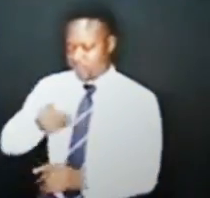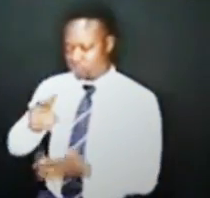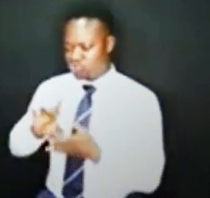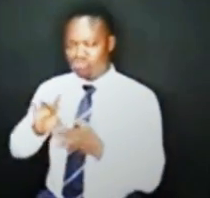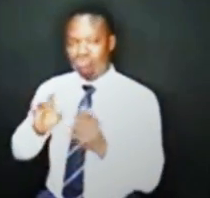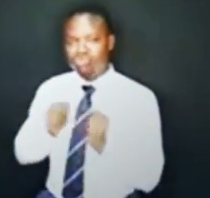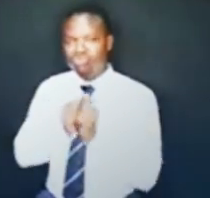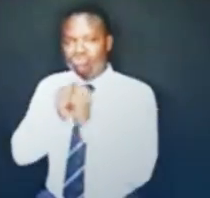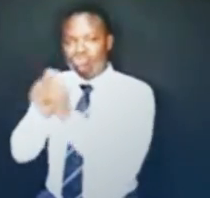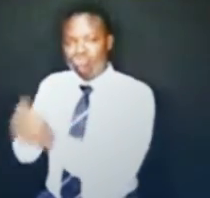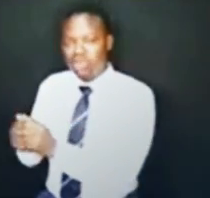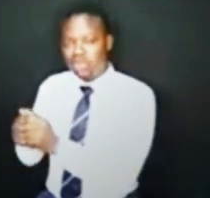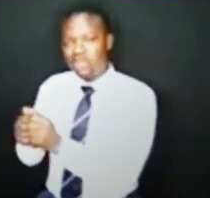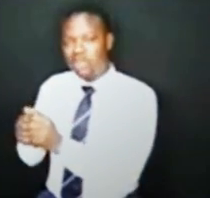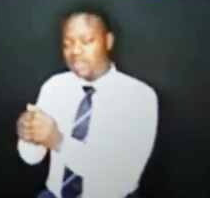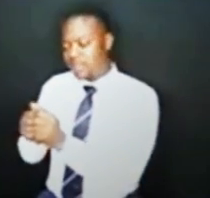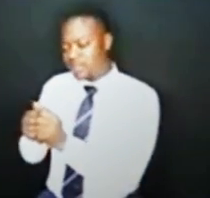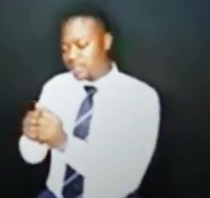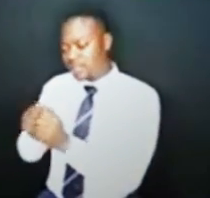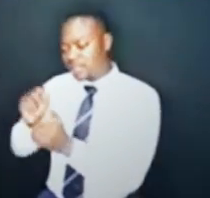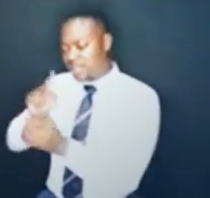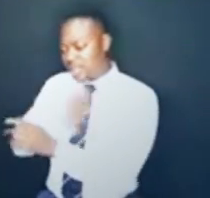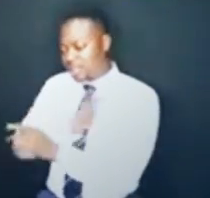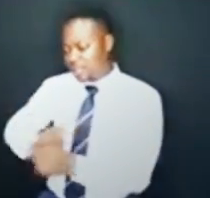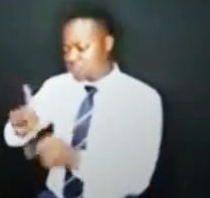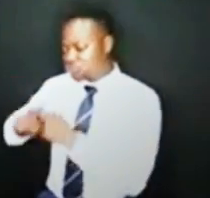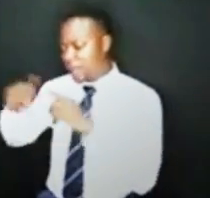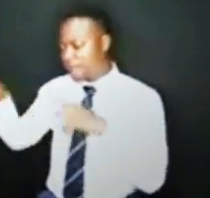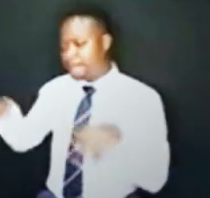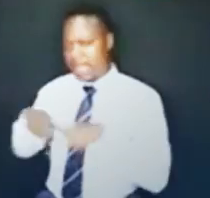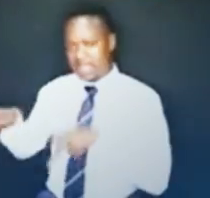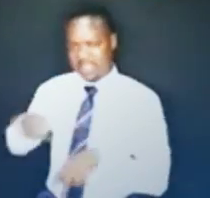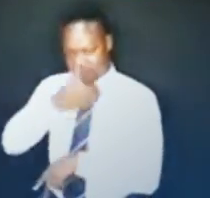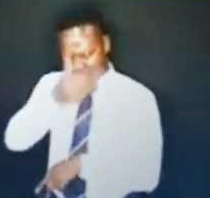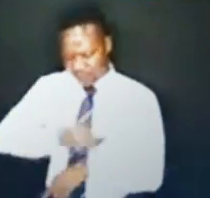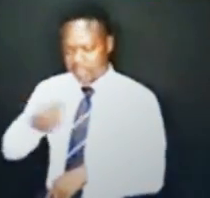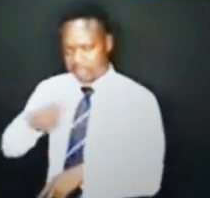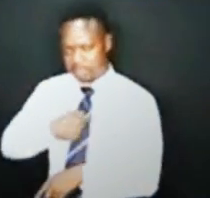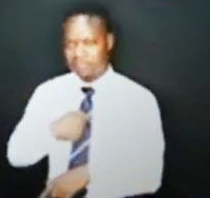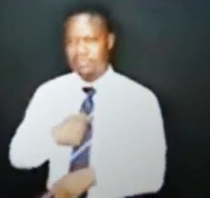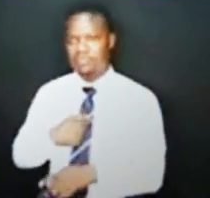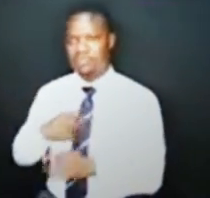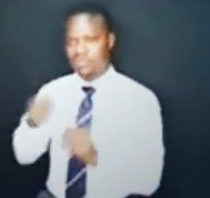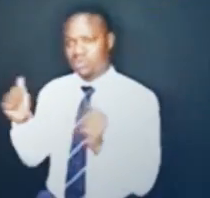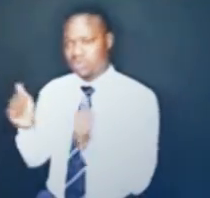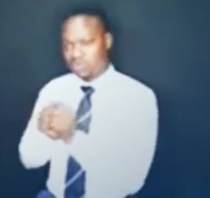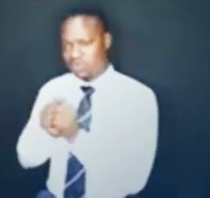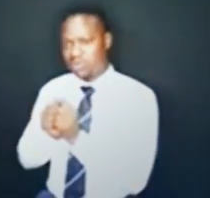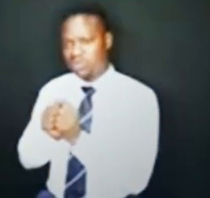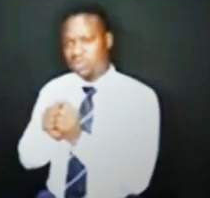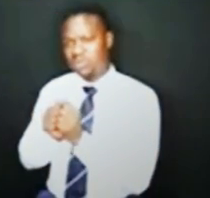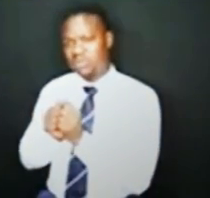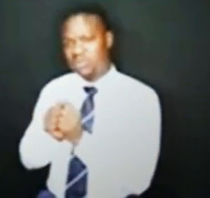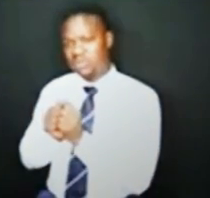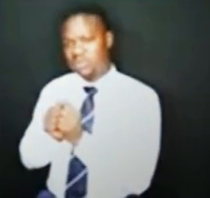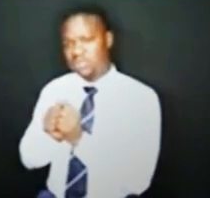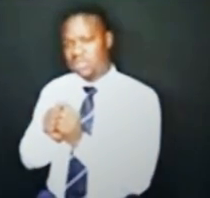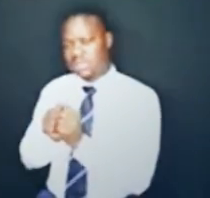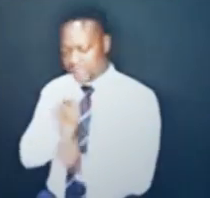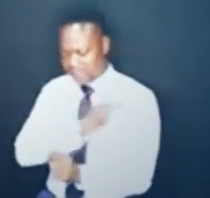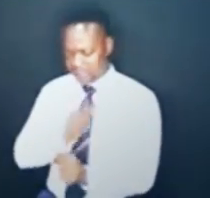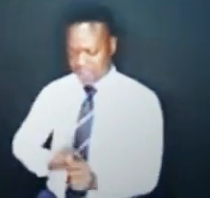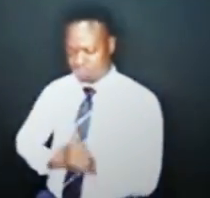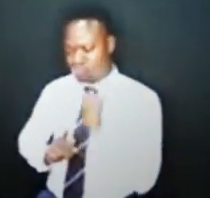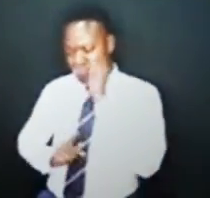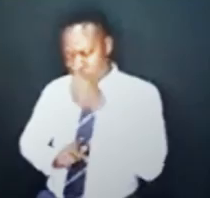to the banquet she gave, and she has invited me along with the king